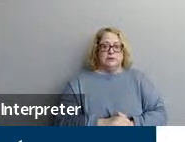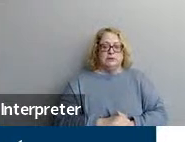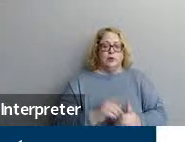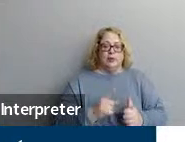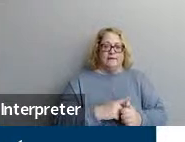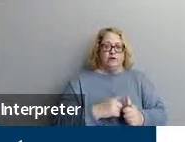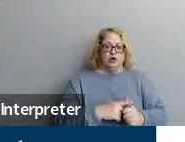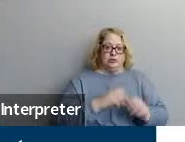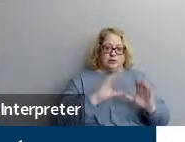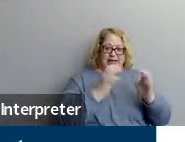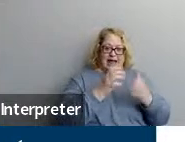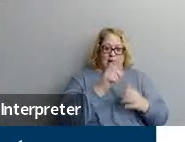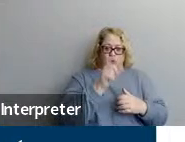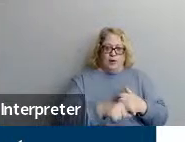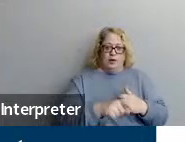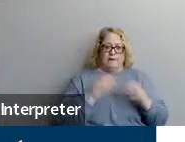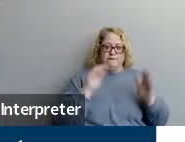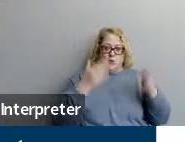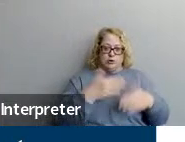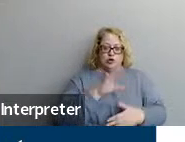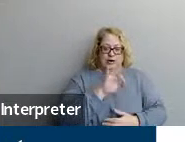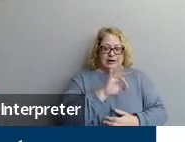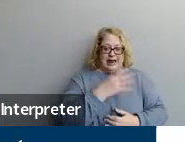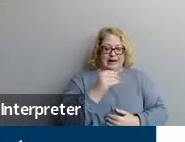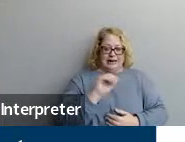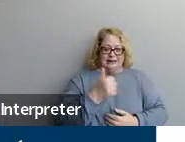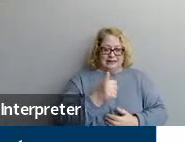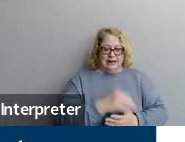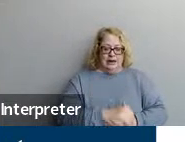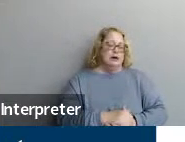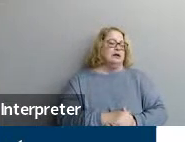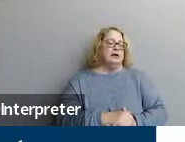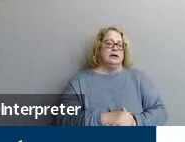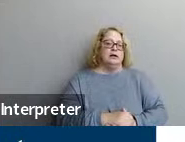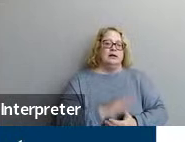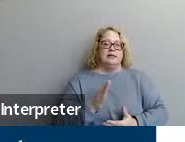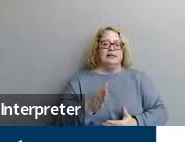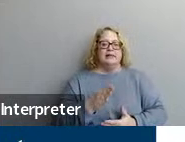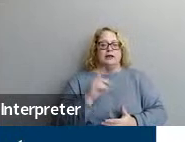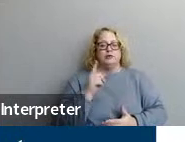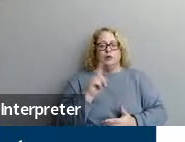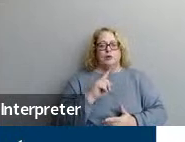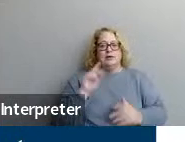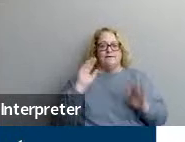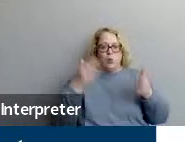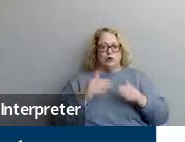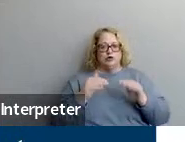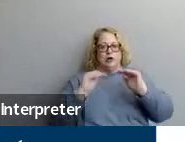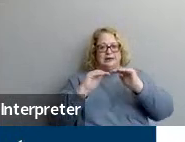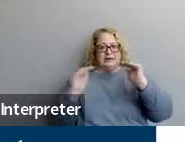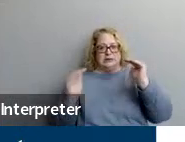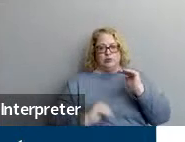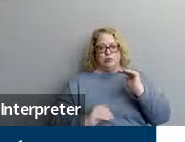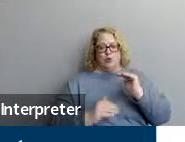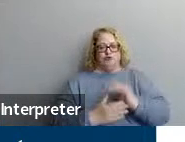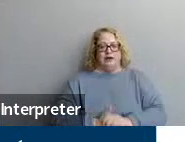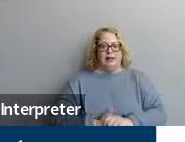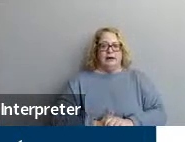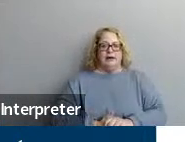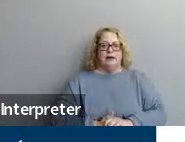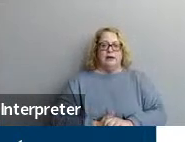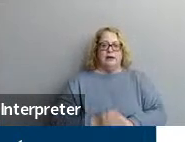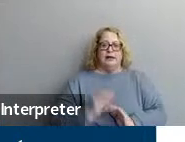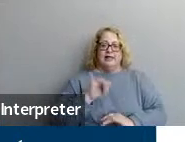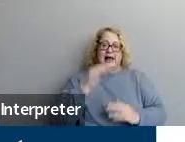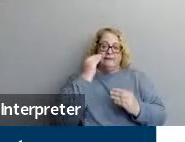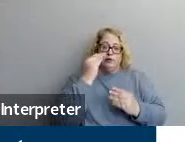first category focuses on 9 and 10, and this is where we focus on disproportionality. This